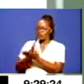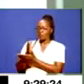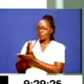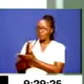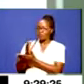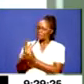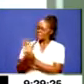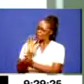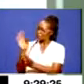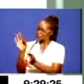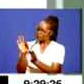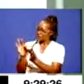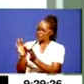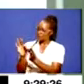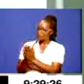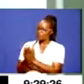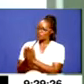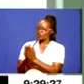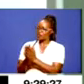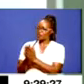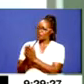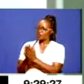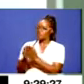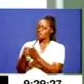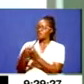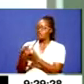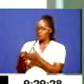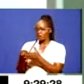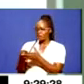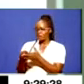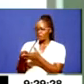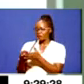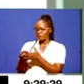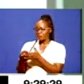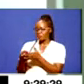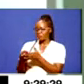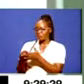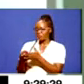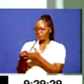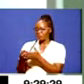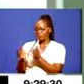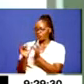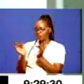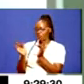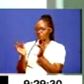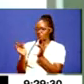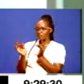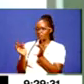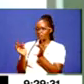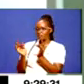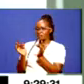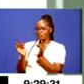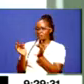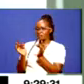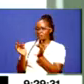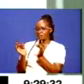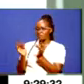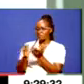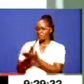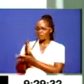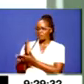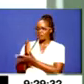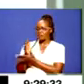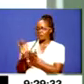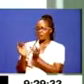accurate. And then when it comes to now testing, we are ensuring that the